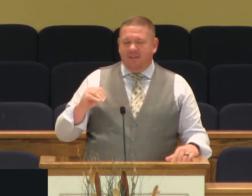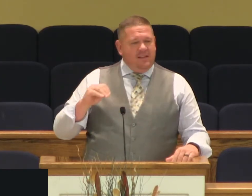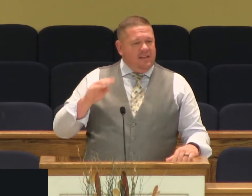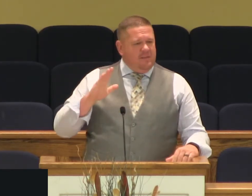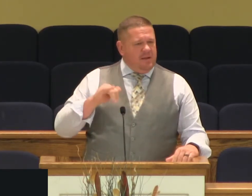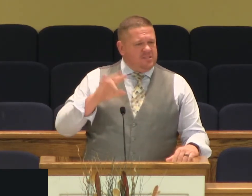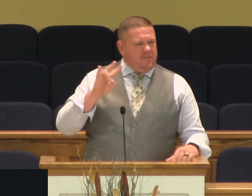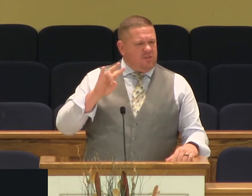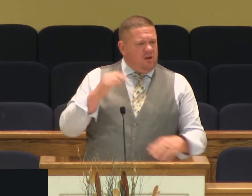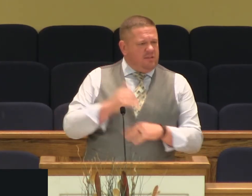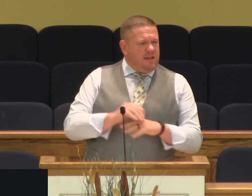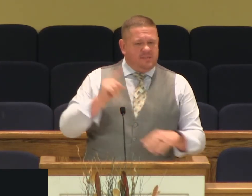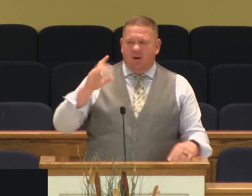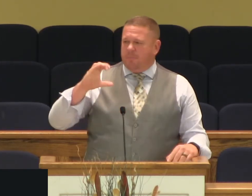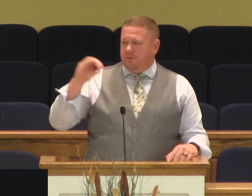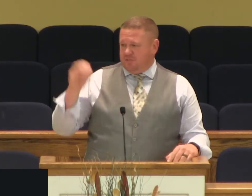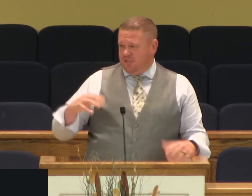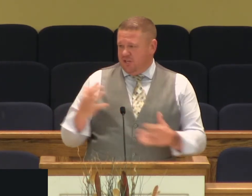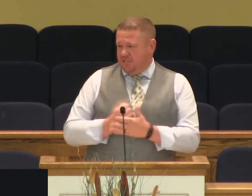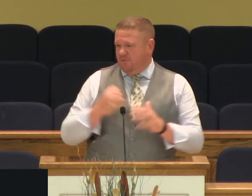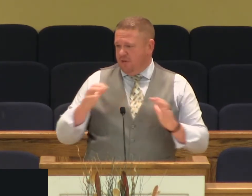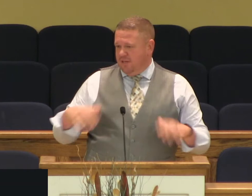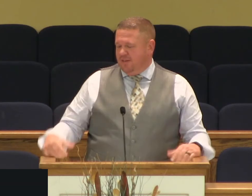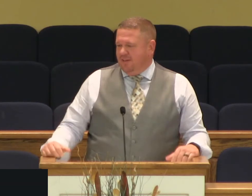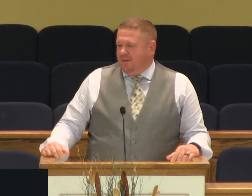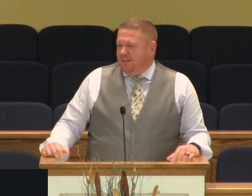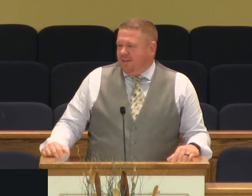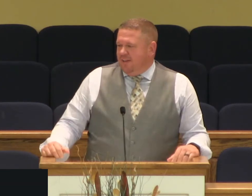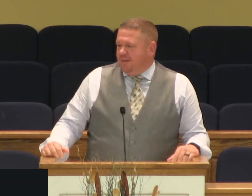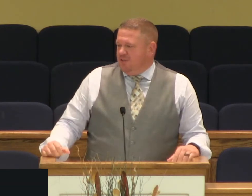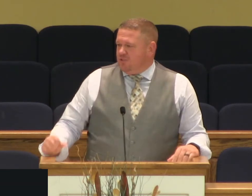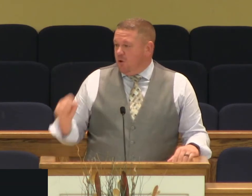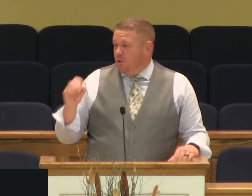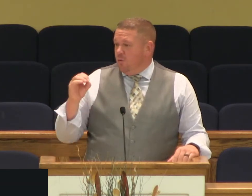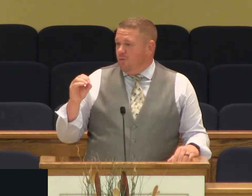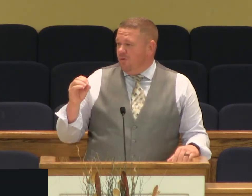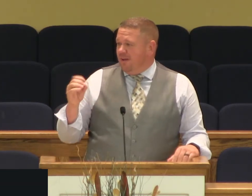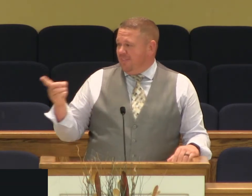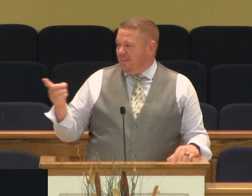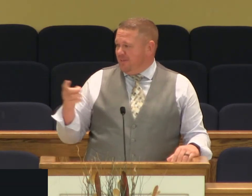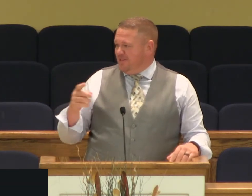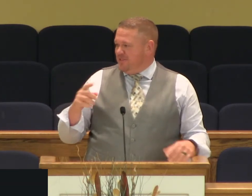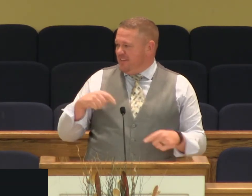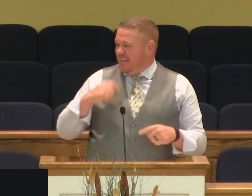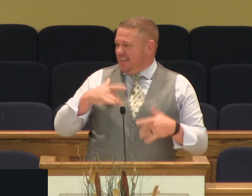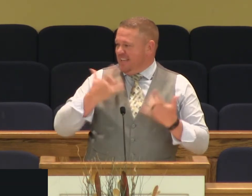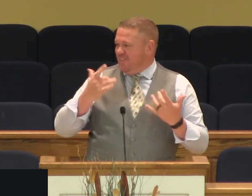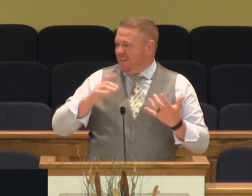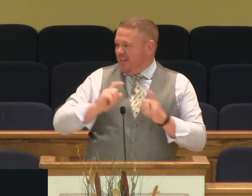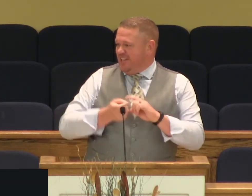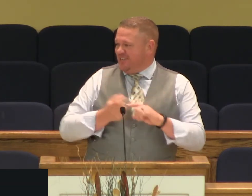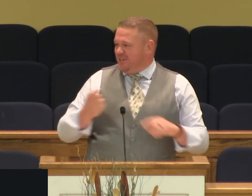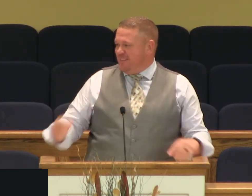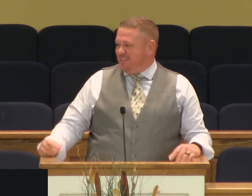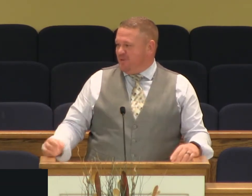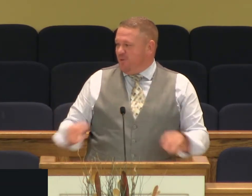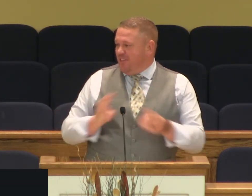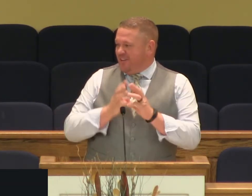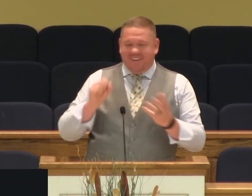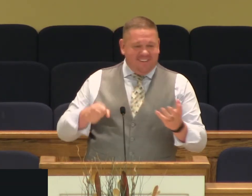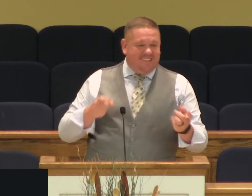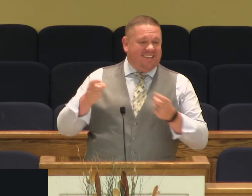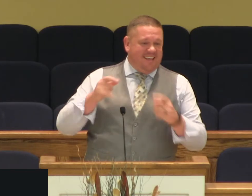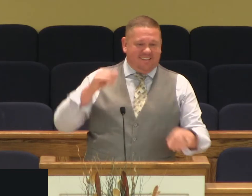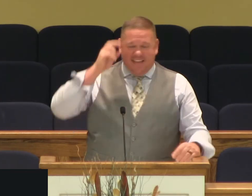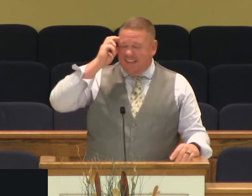p.m. And then by 7 o'clock tonight, it's 100% chance of rain. And so I think your teen activity changed a little bit. So weather